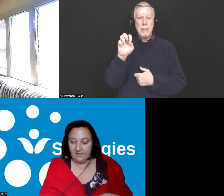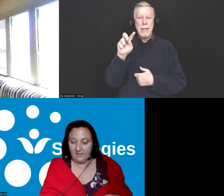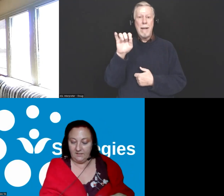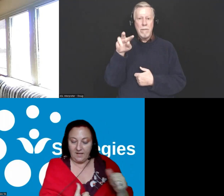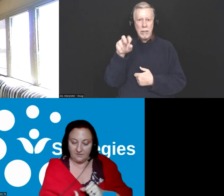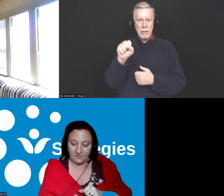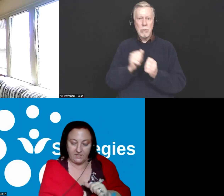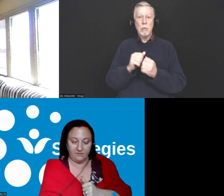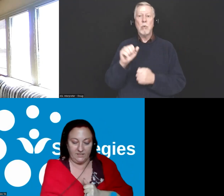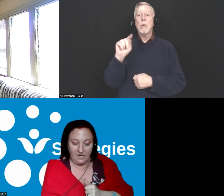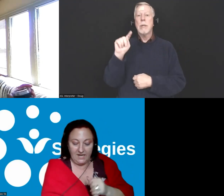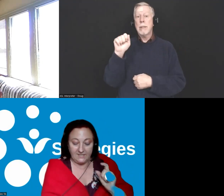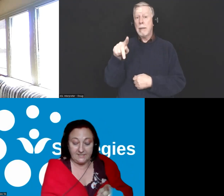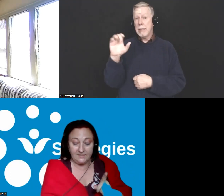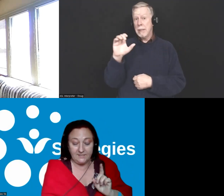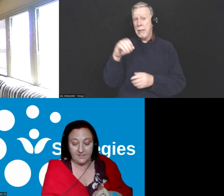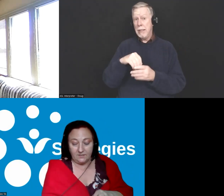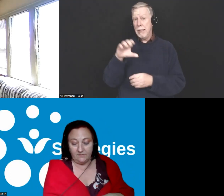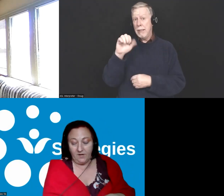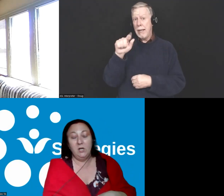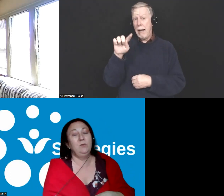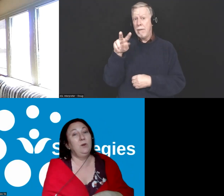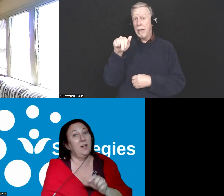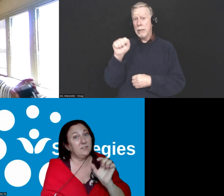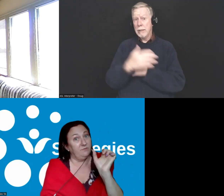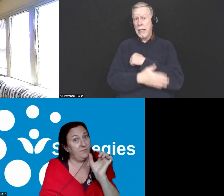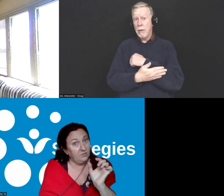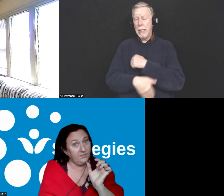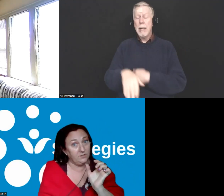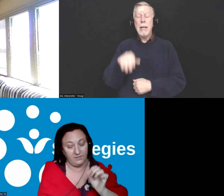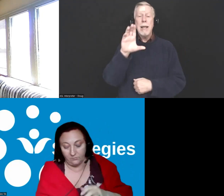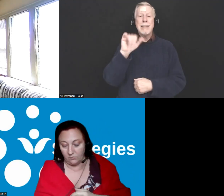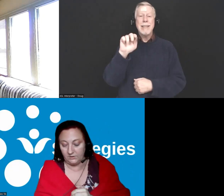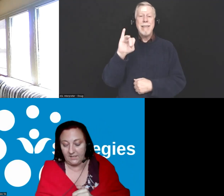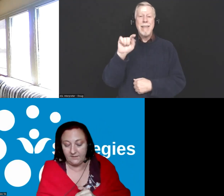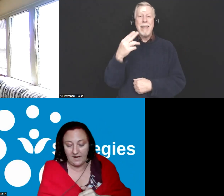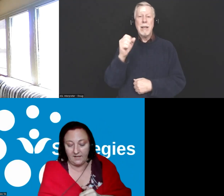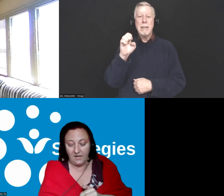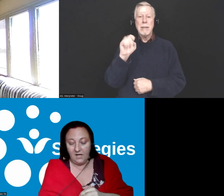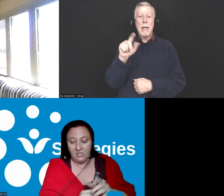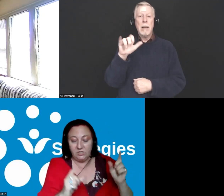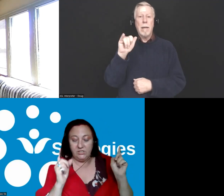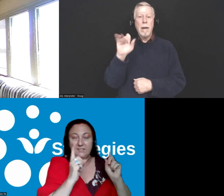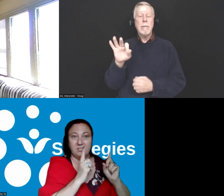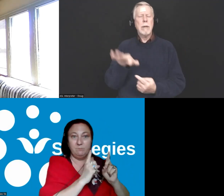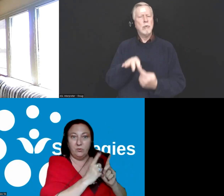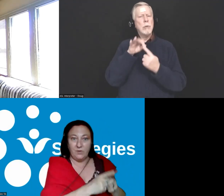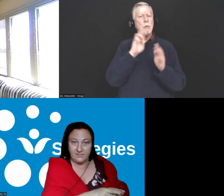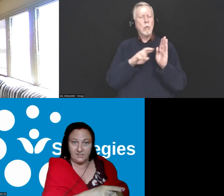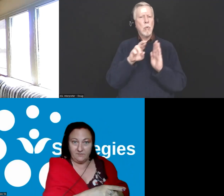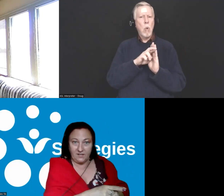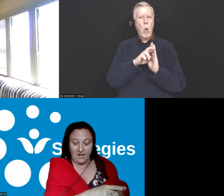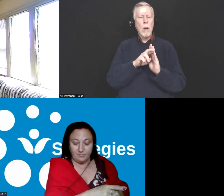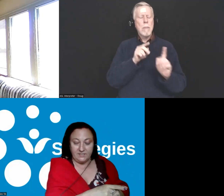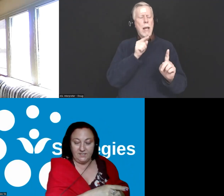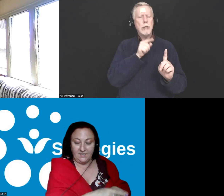CAPC in Calaveras County, and Cynthia Sutcliffe, who has a very unique role in that she's the